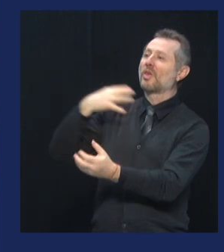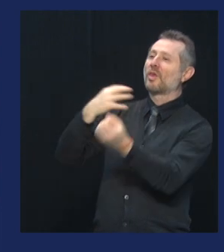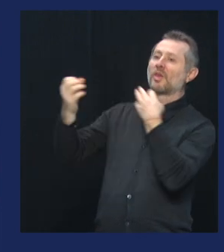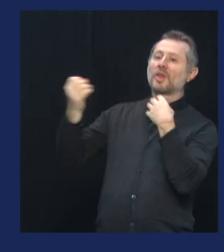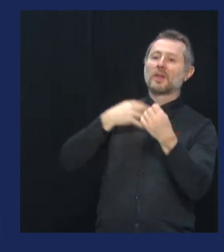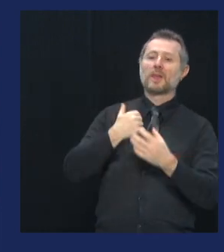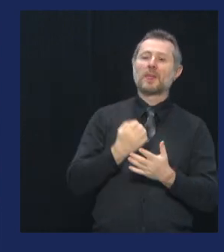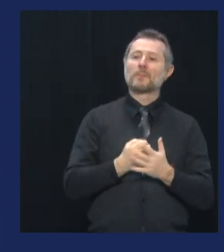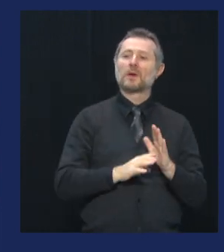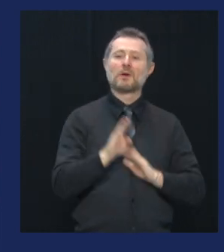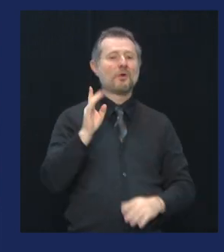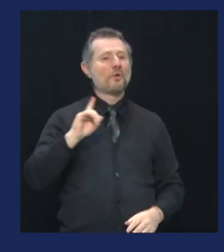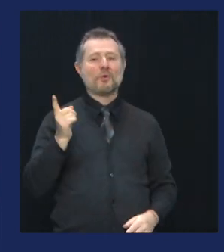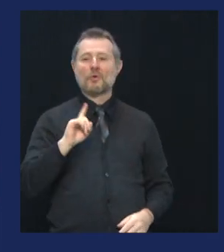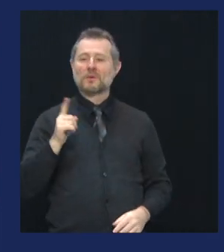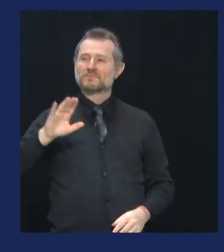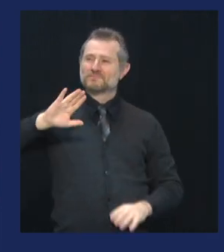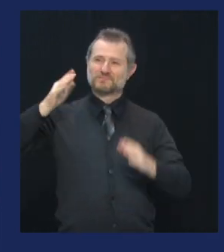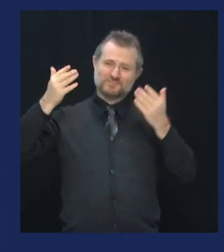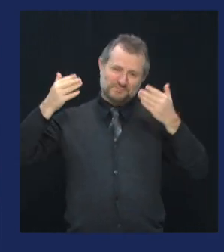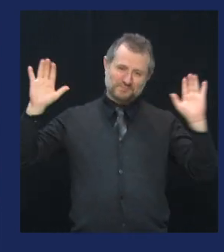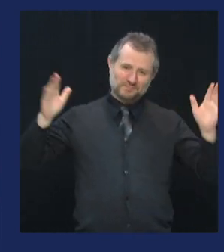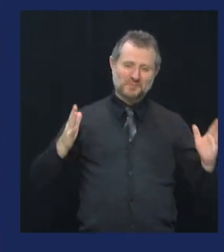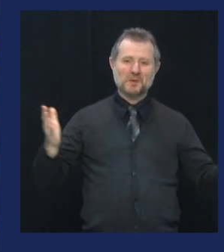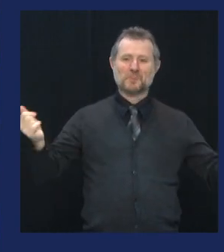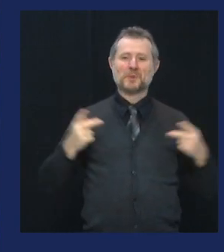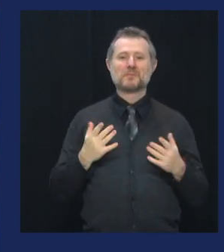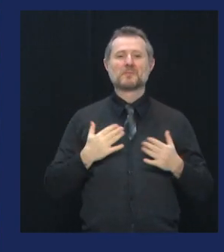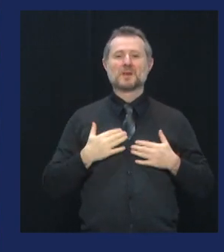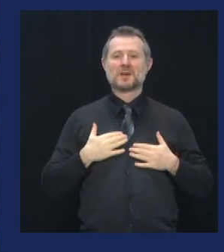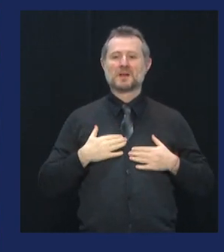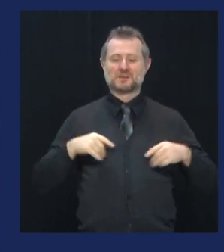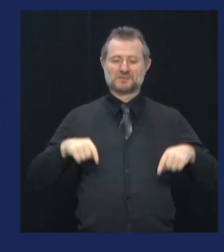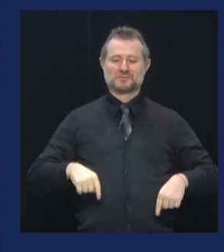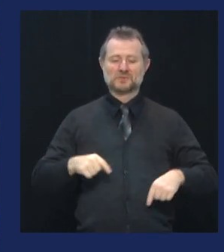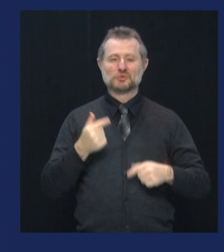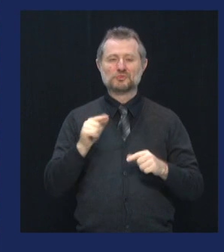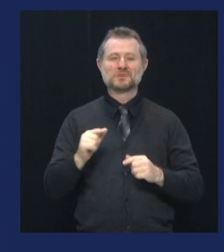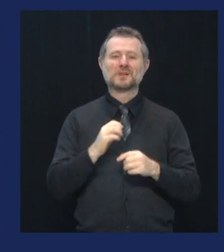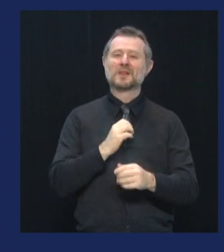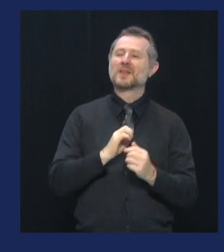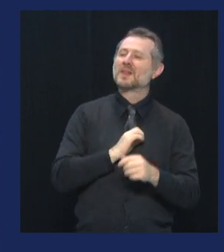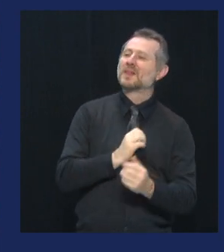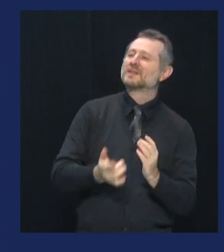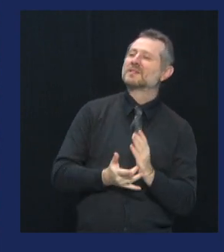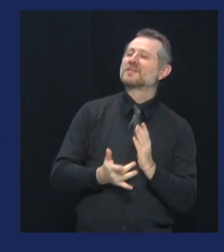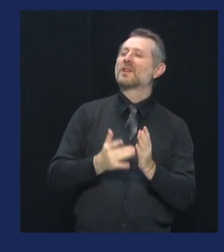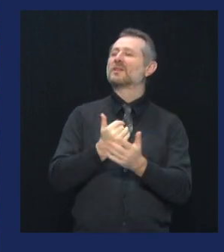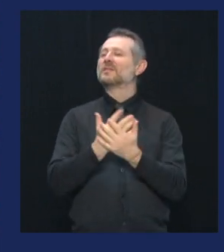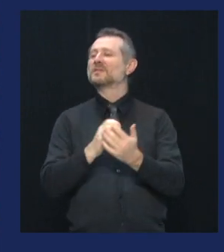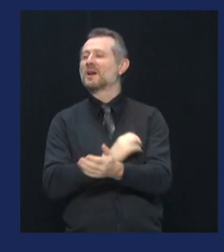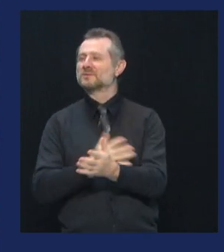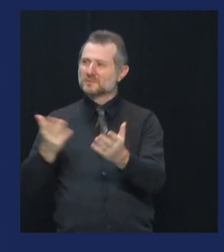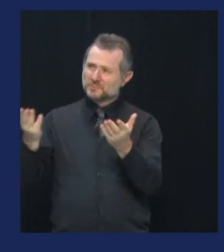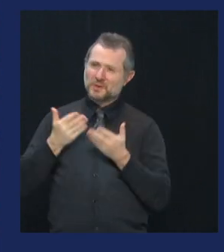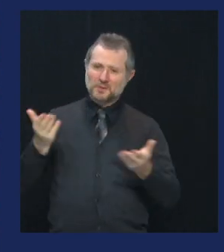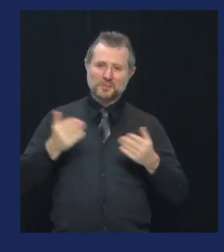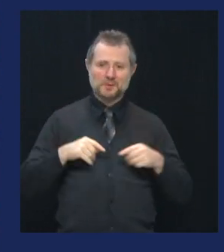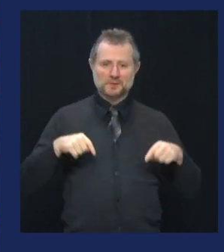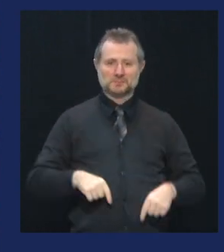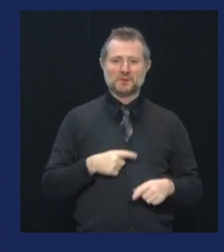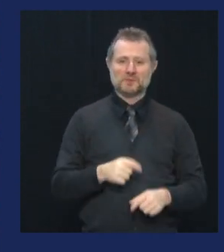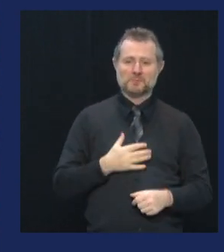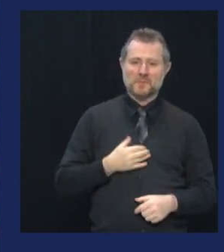green technology and equipment from other nations, and we need to create the manufacturing capacity here in New